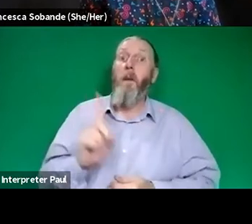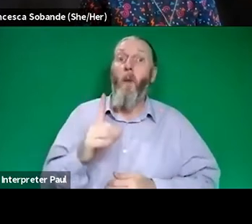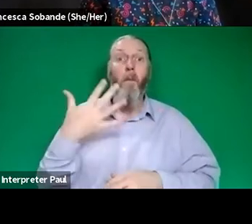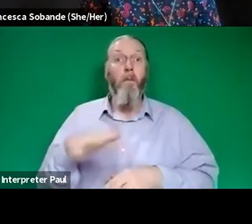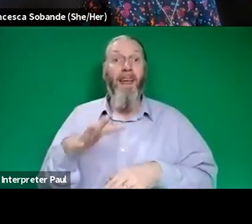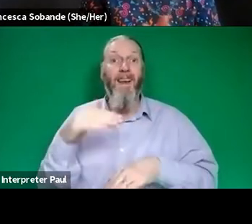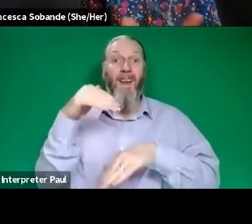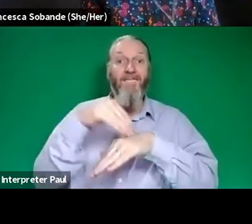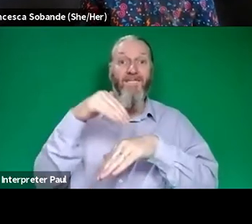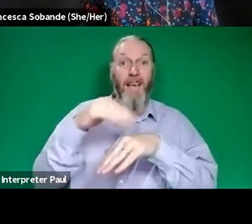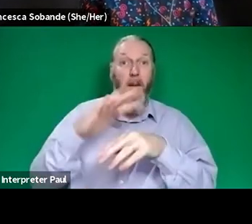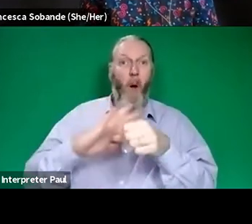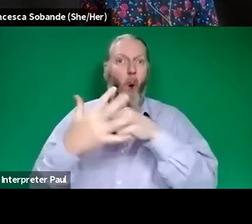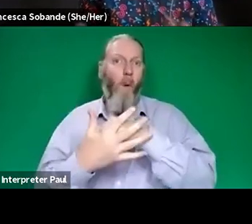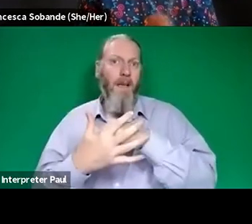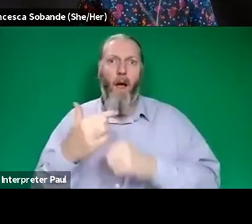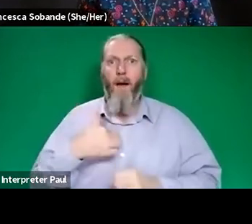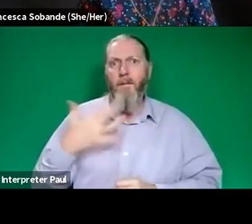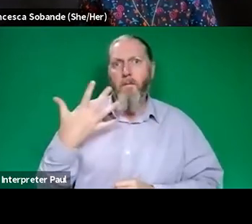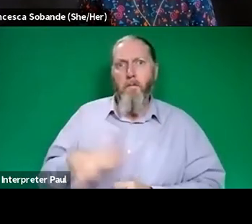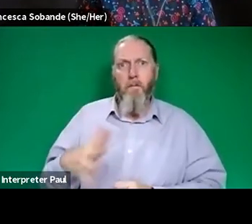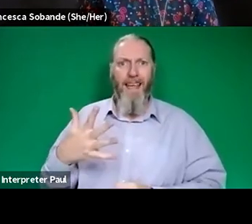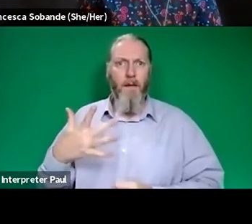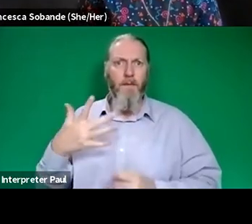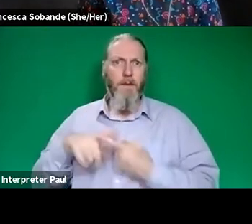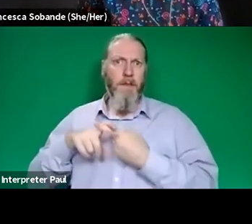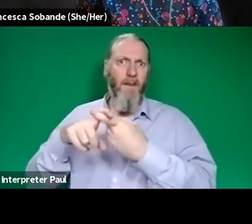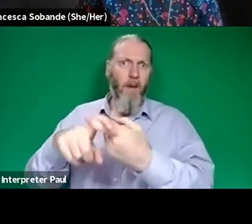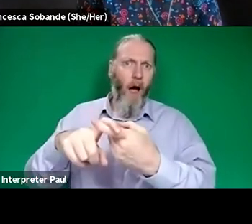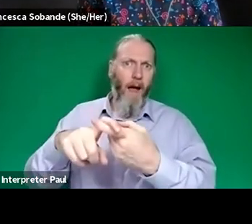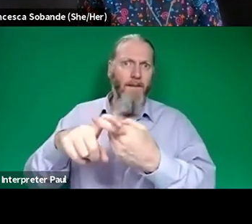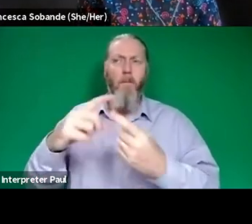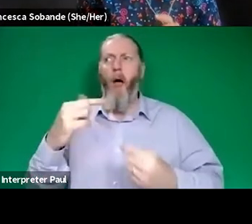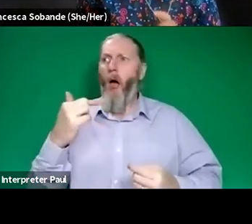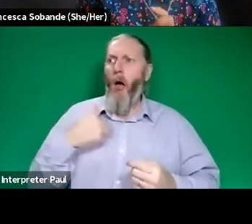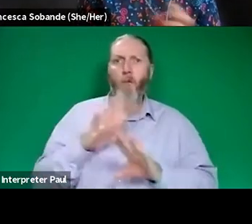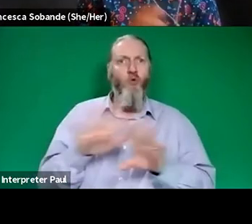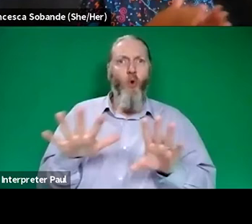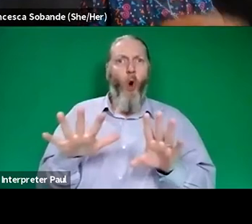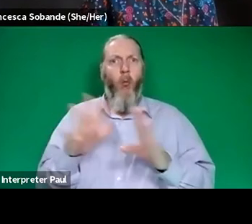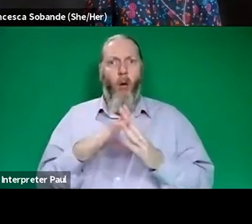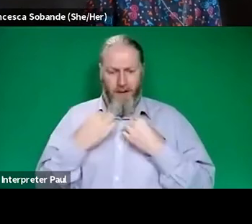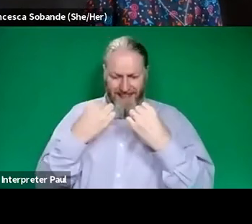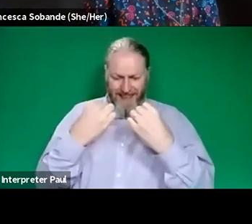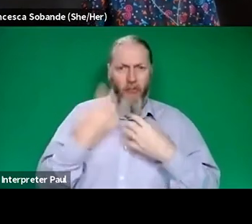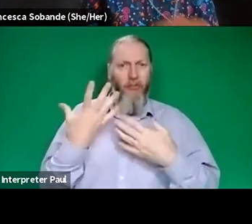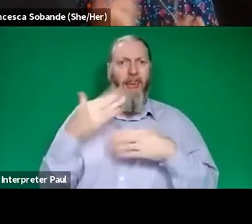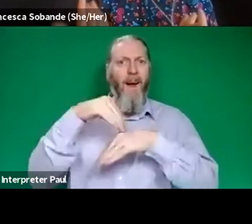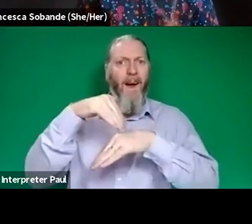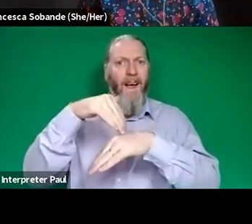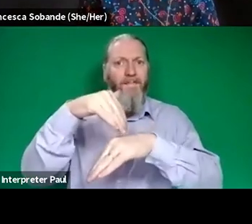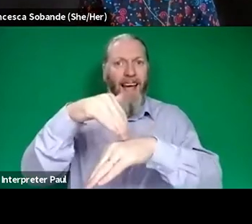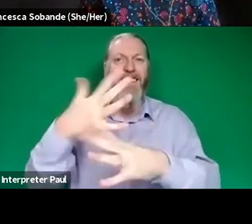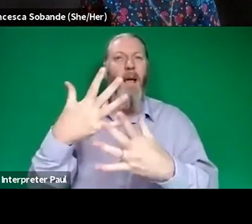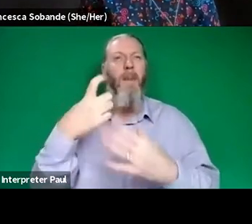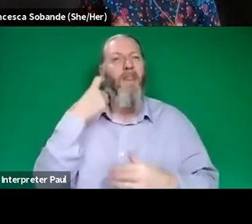survived it, isn't dealing with the ongoing effects of that. And what I think about the dynamic between relational power and